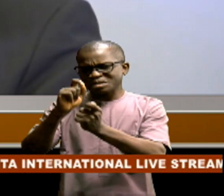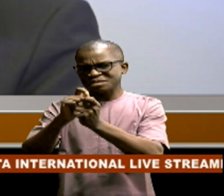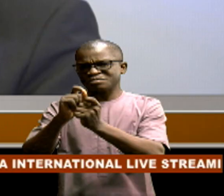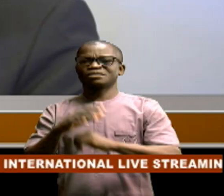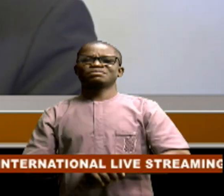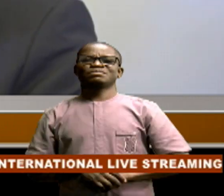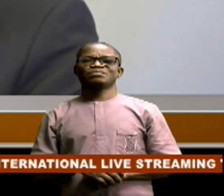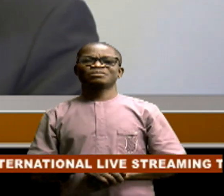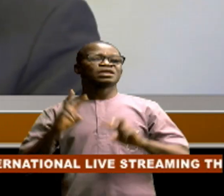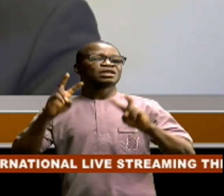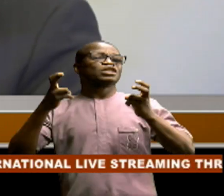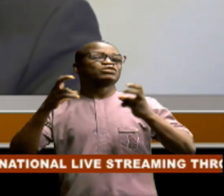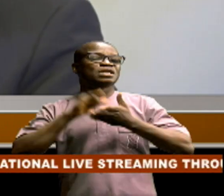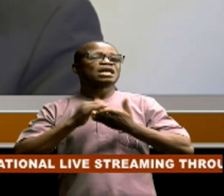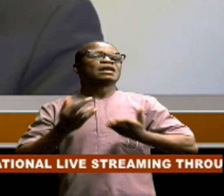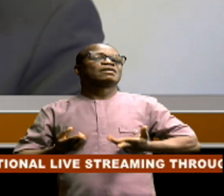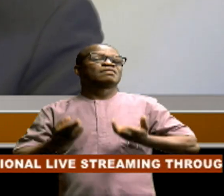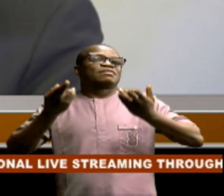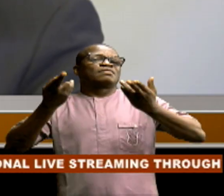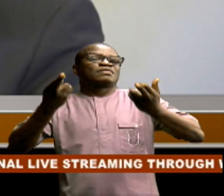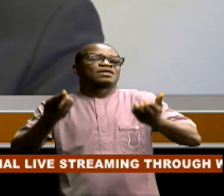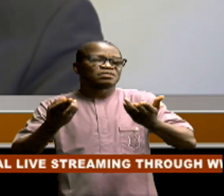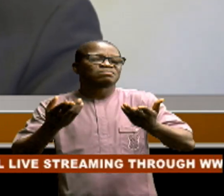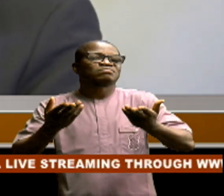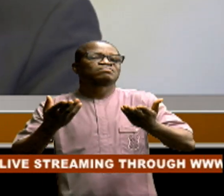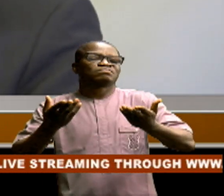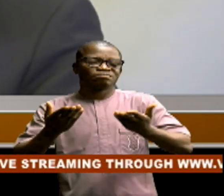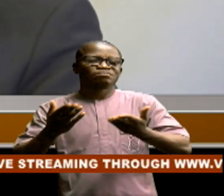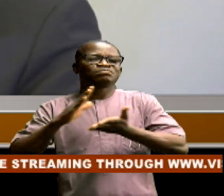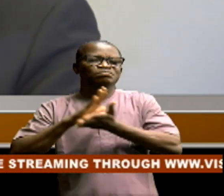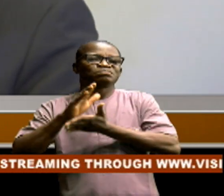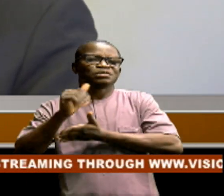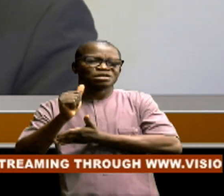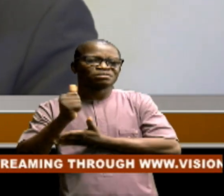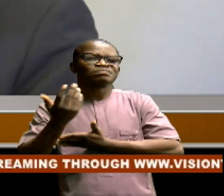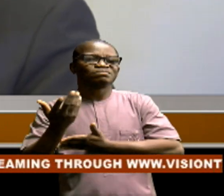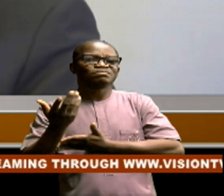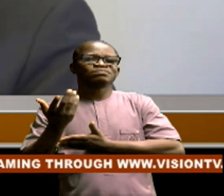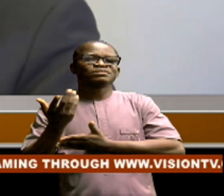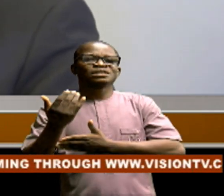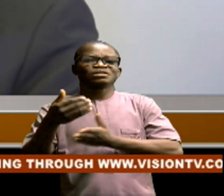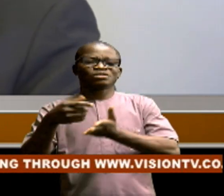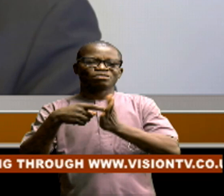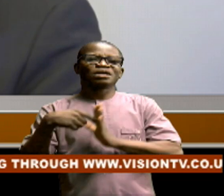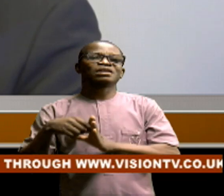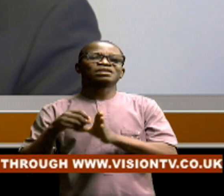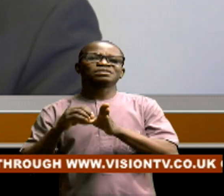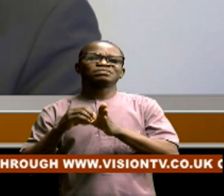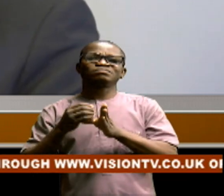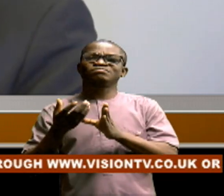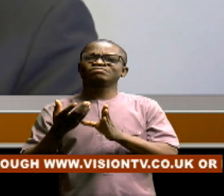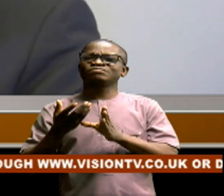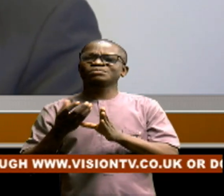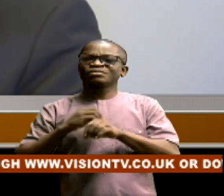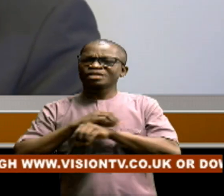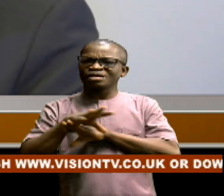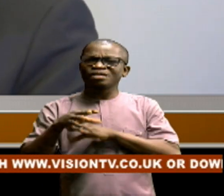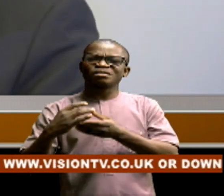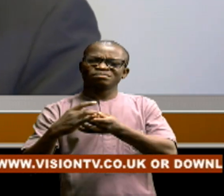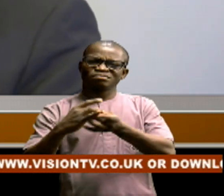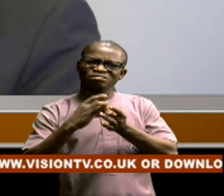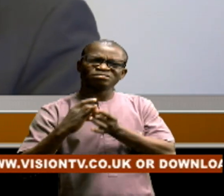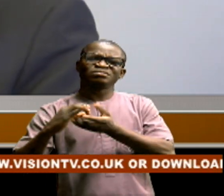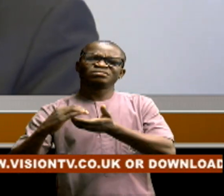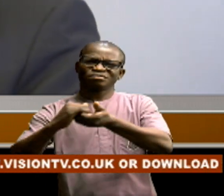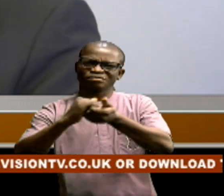you raised, which I really believe very strongly, regional integration. The interconnectivity in